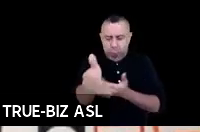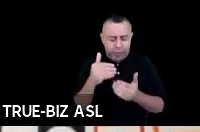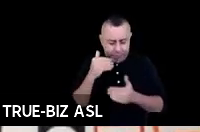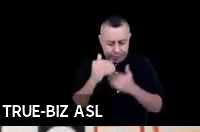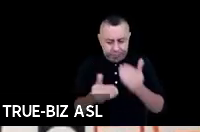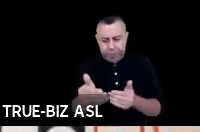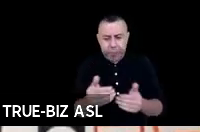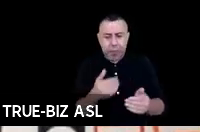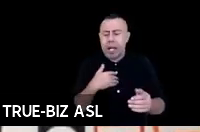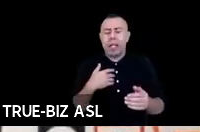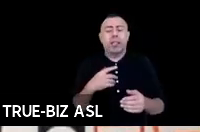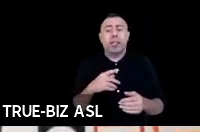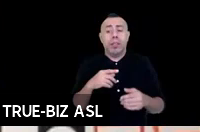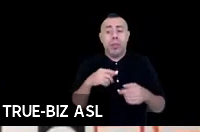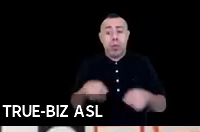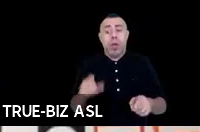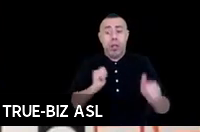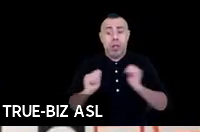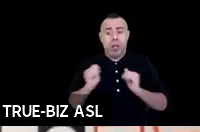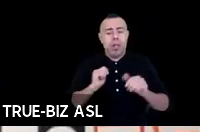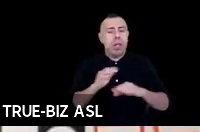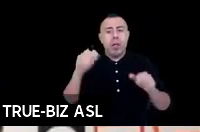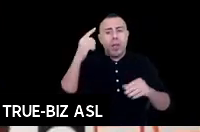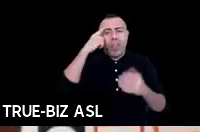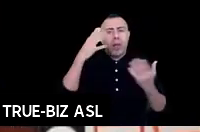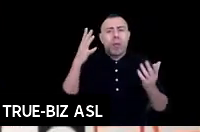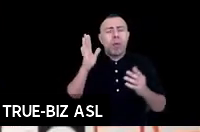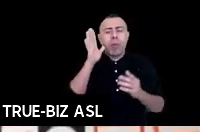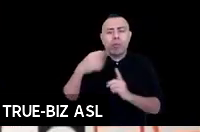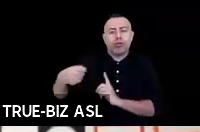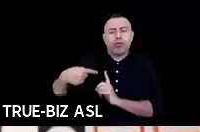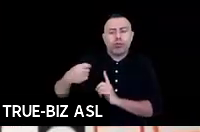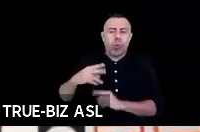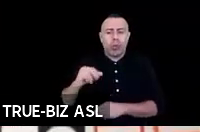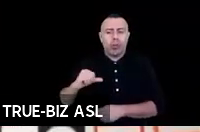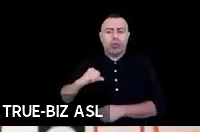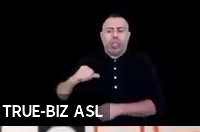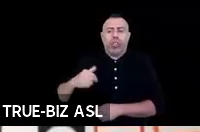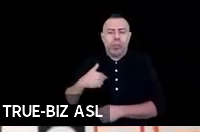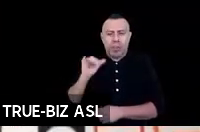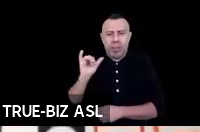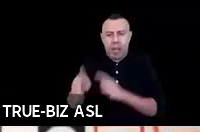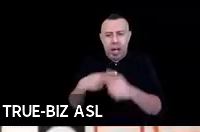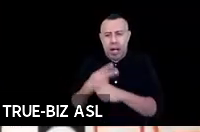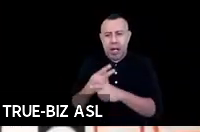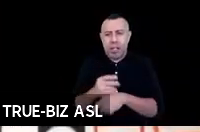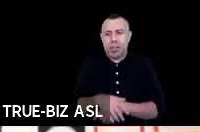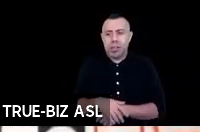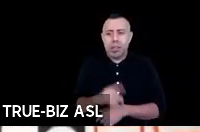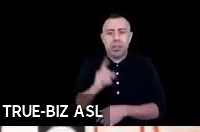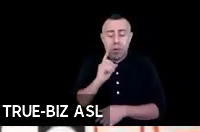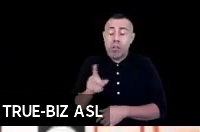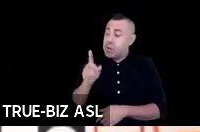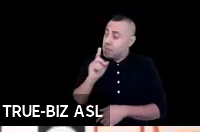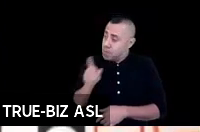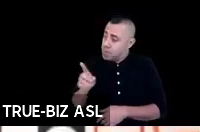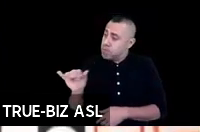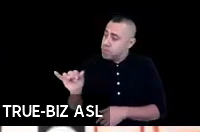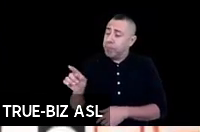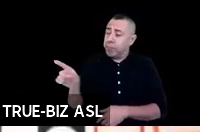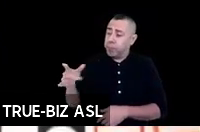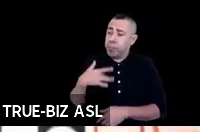be triggering, that kind of thing. Absolutely. Did you feel like there was an intersection between the